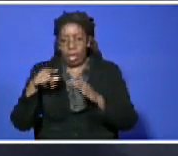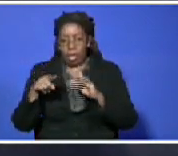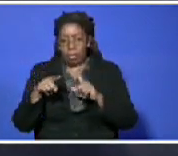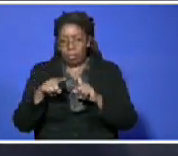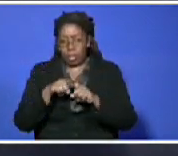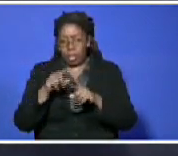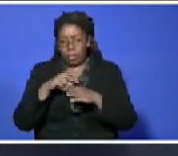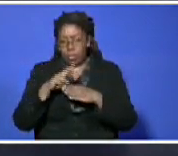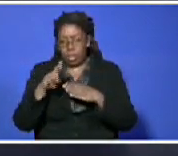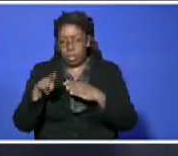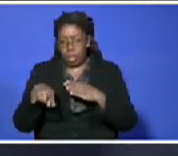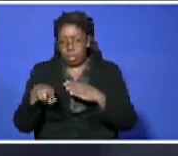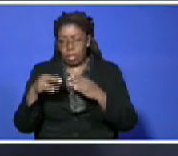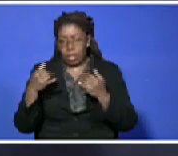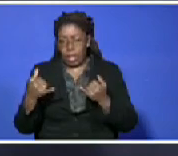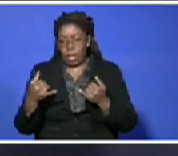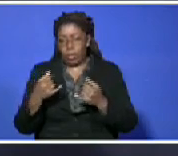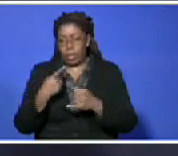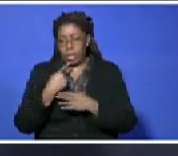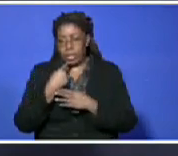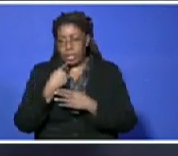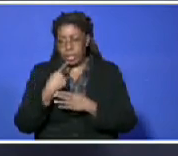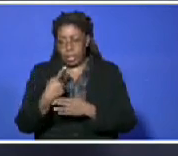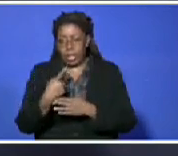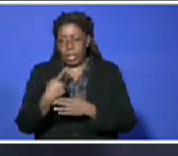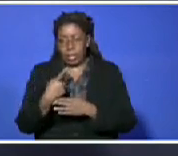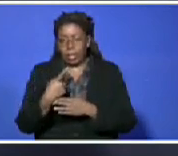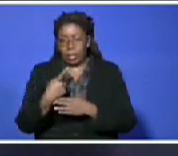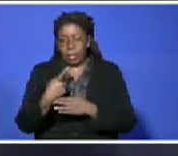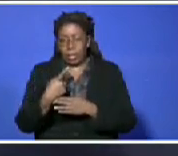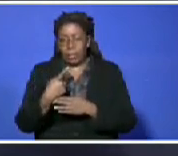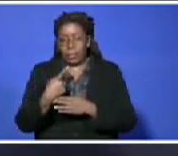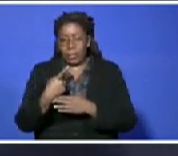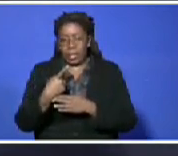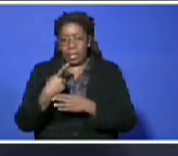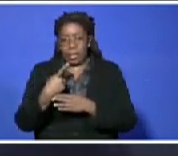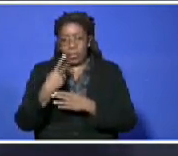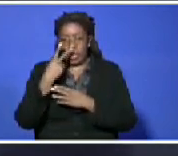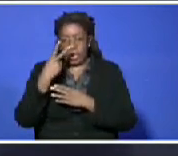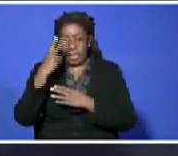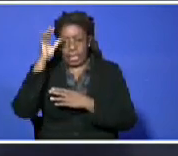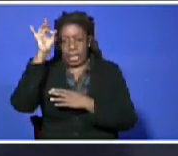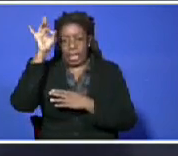we can now safely say there is light at the end of the tunnel.